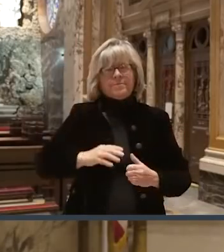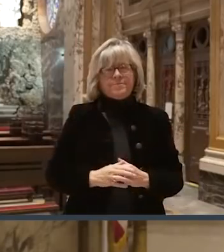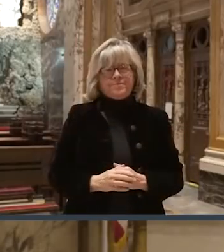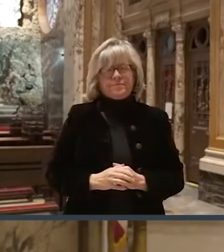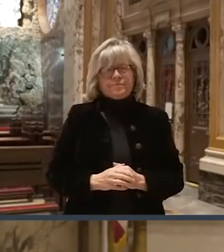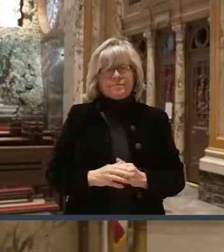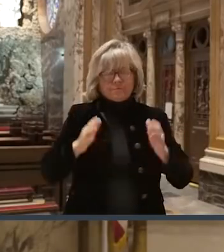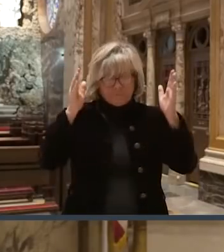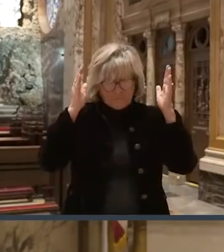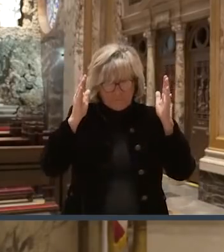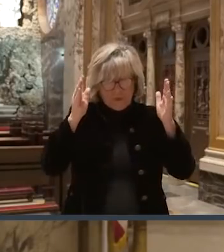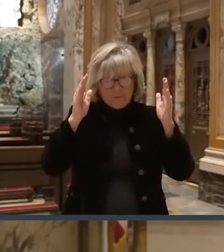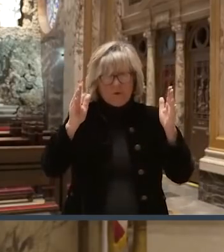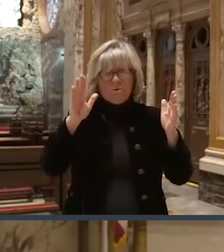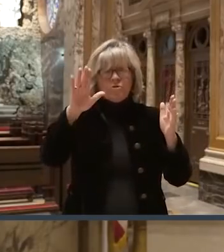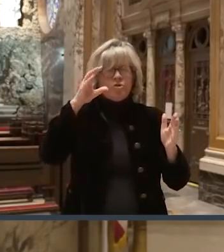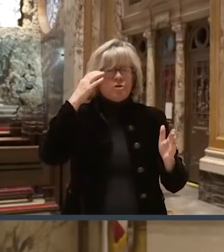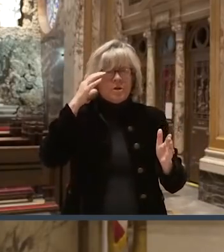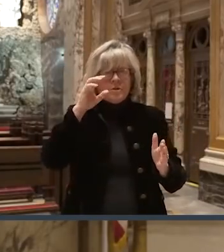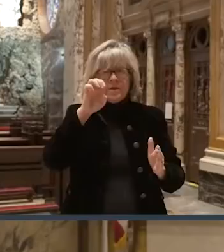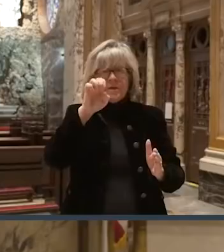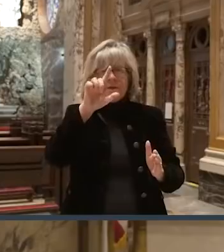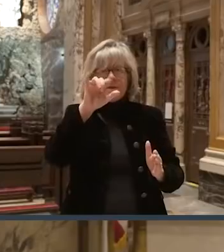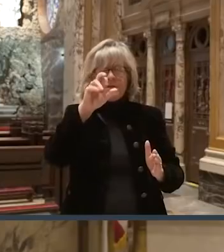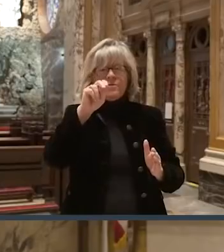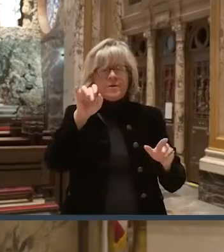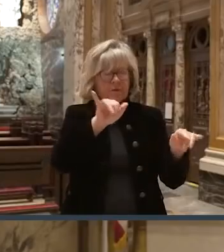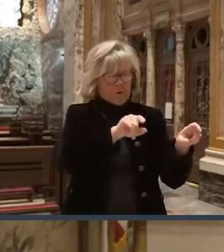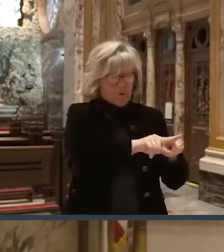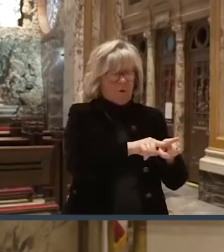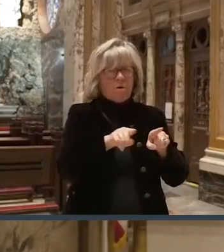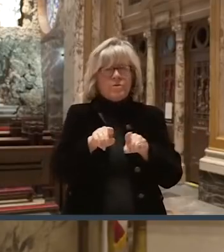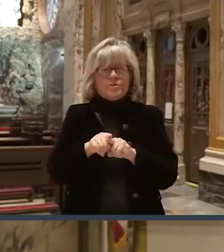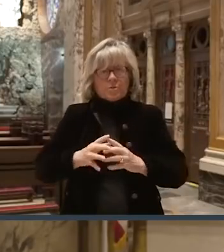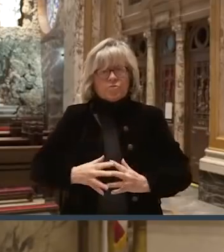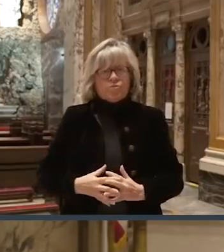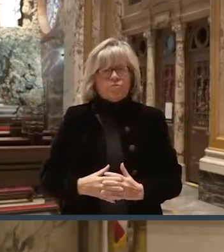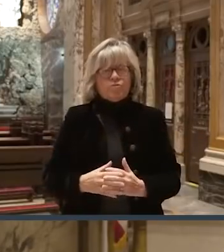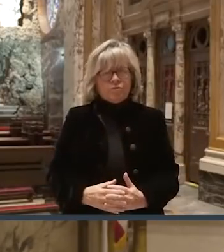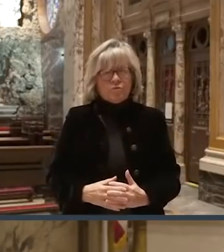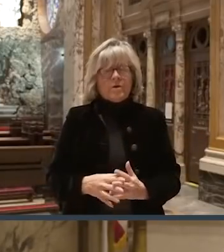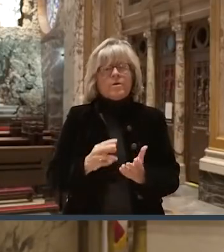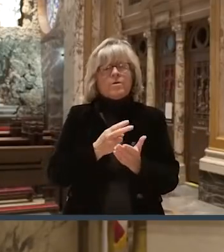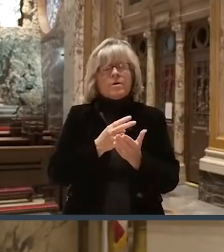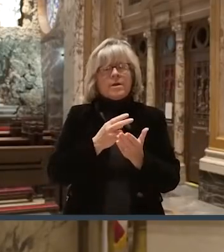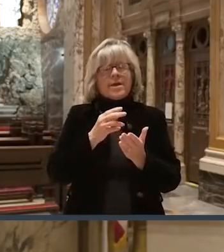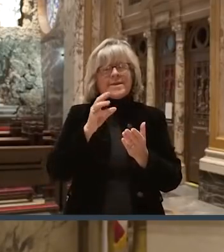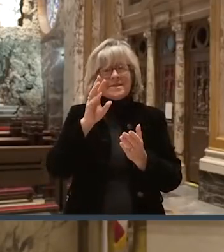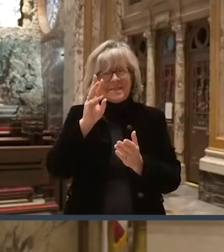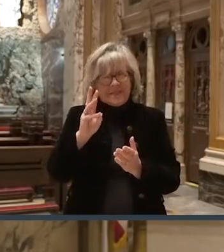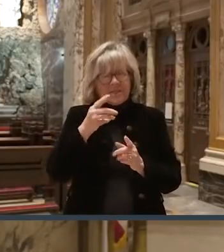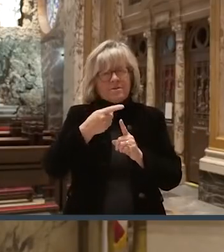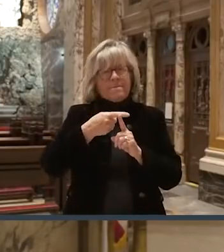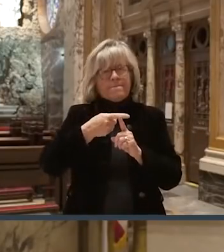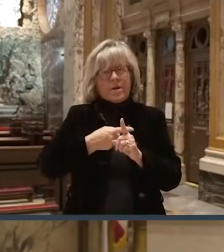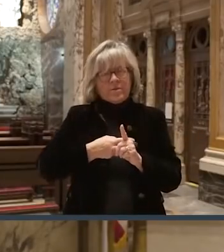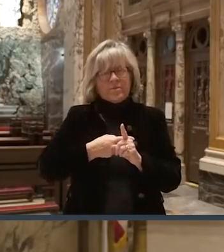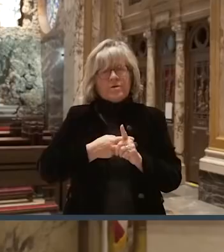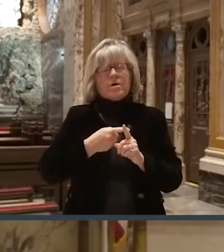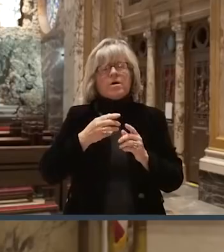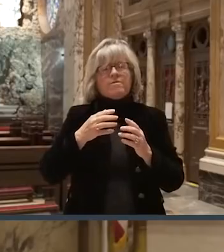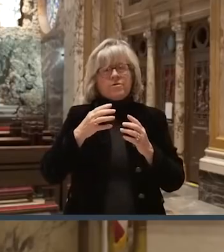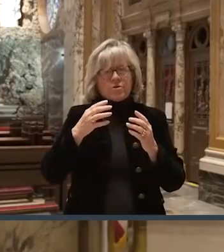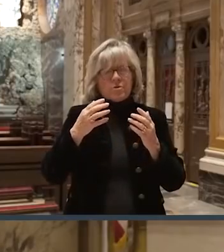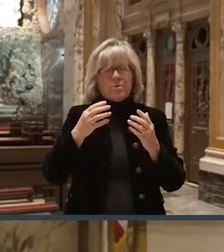behold, Elizabeth, your relative, has also conceived a son in her old age, and this is the sixth month for